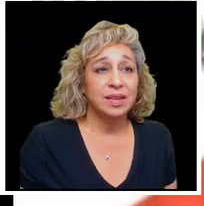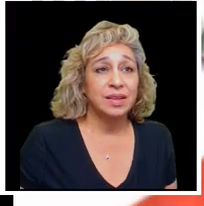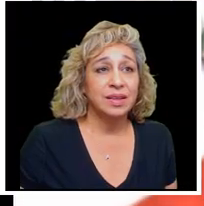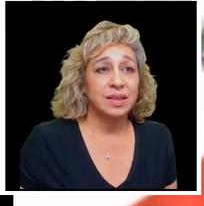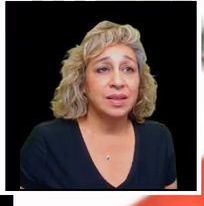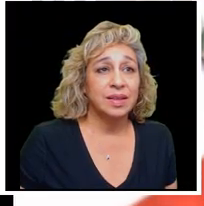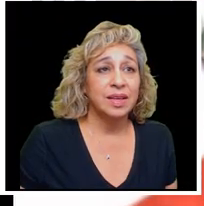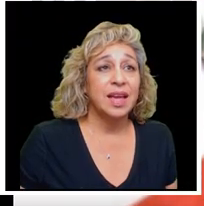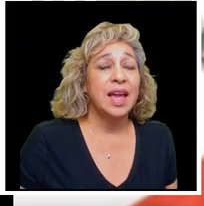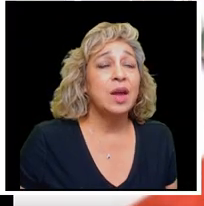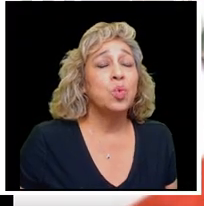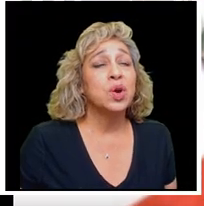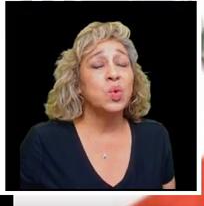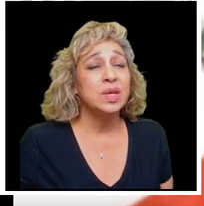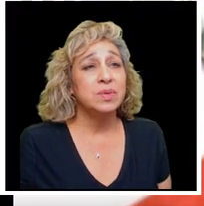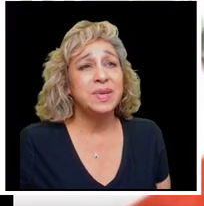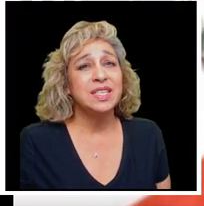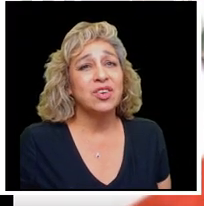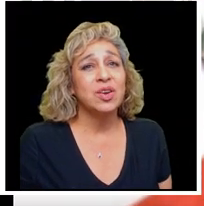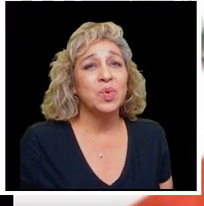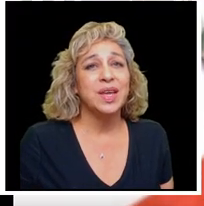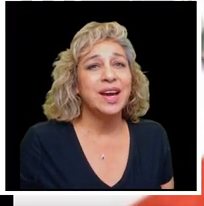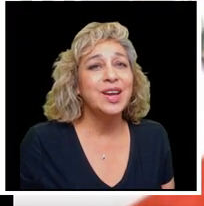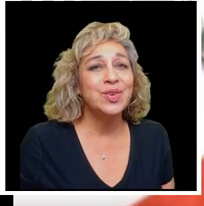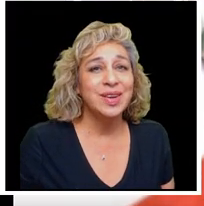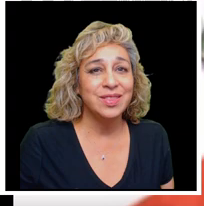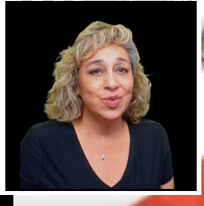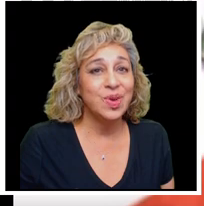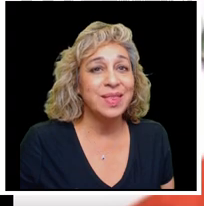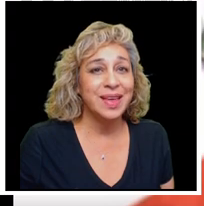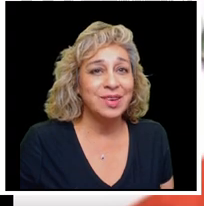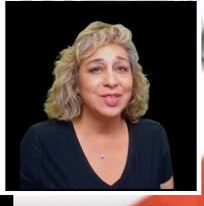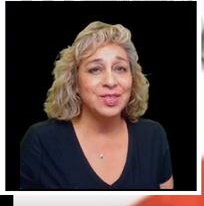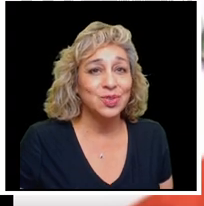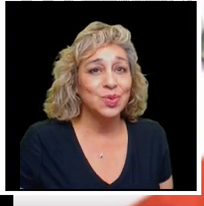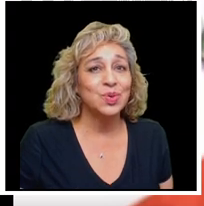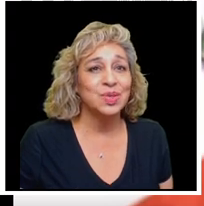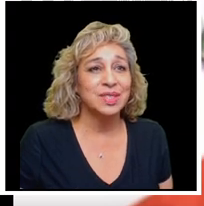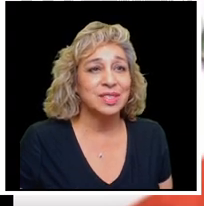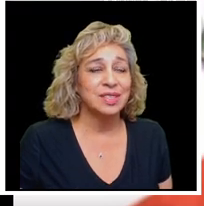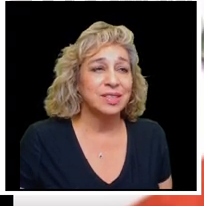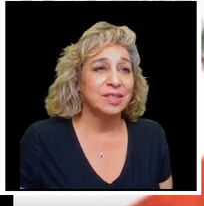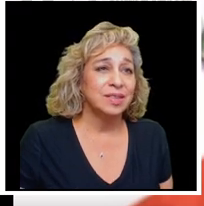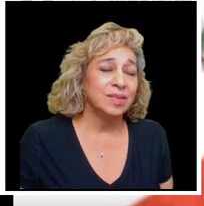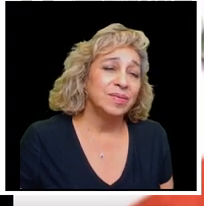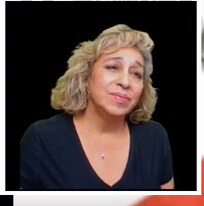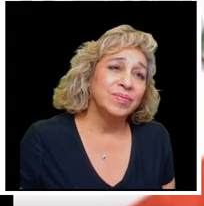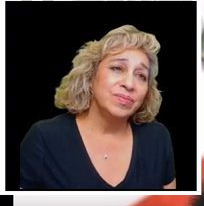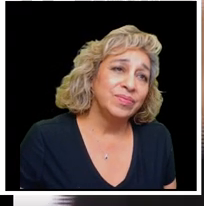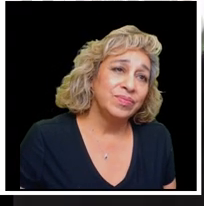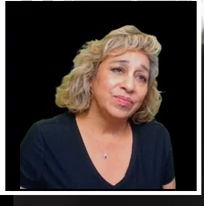and we're going to be starting with a hundred and three thousand schools